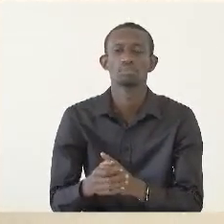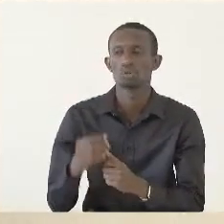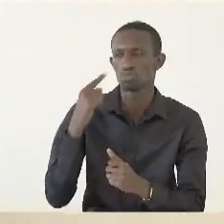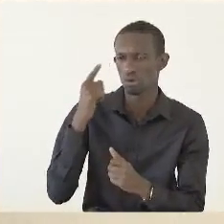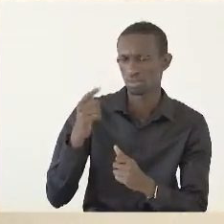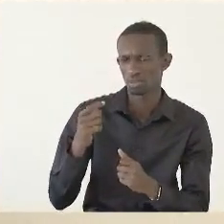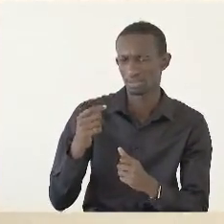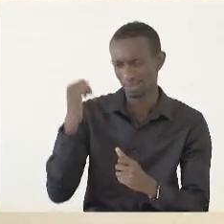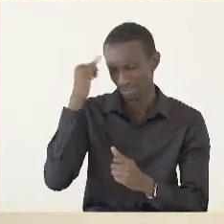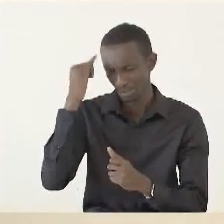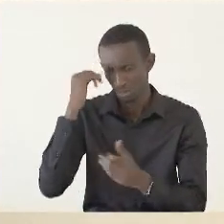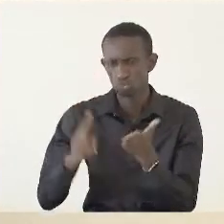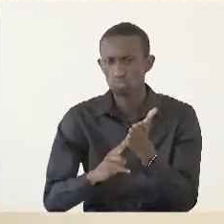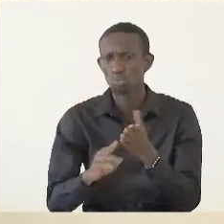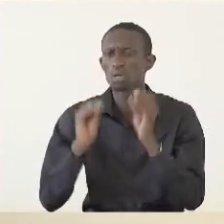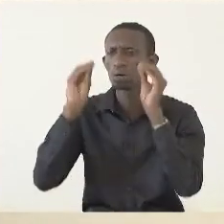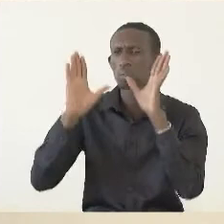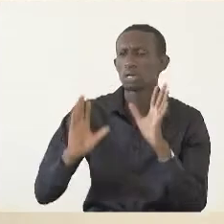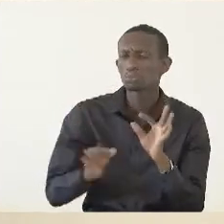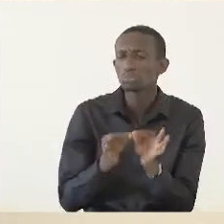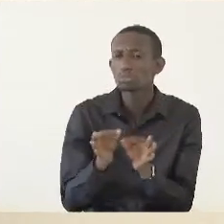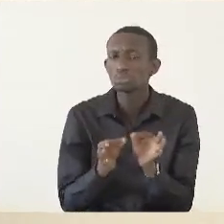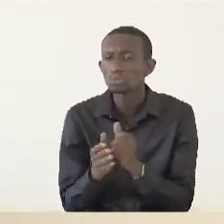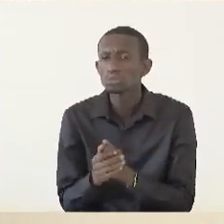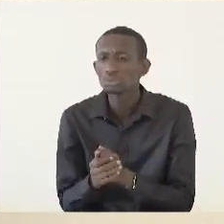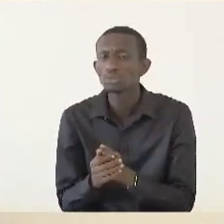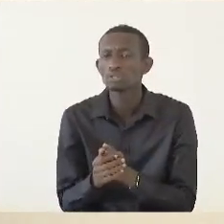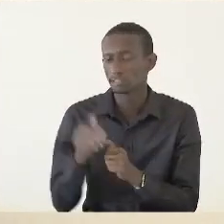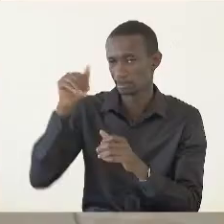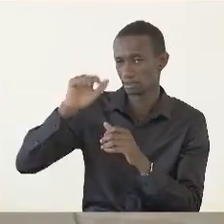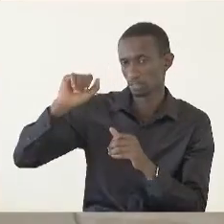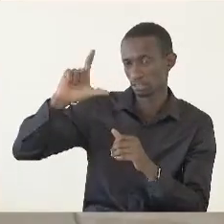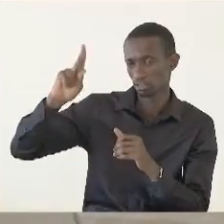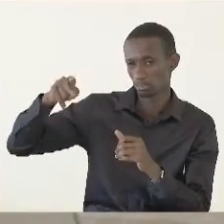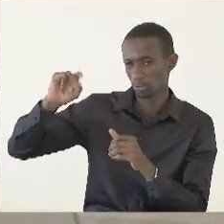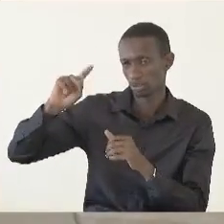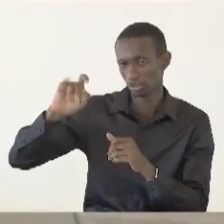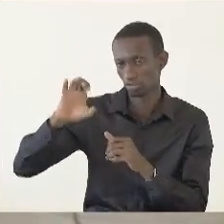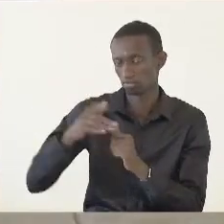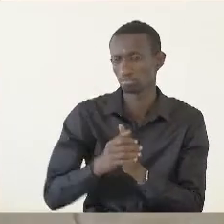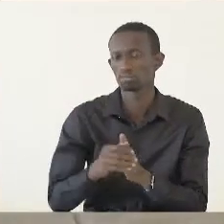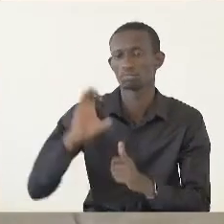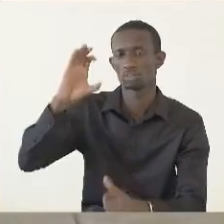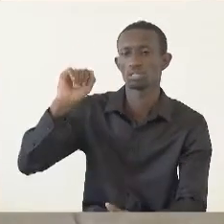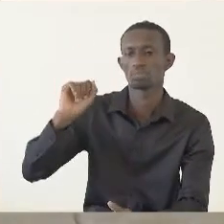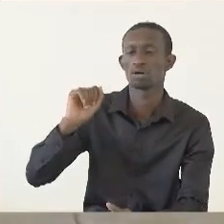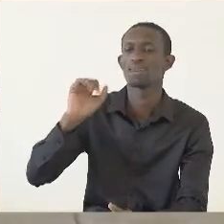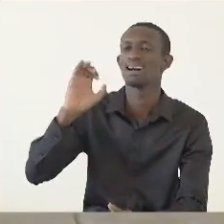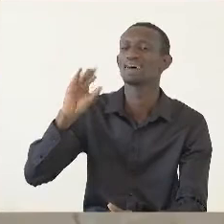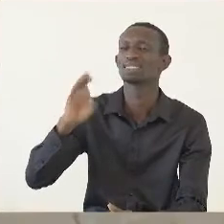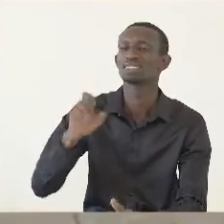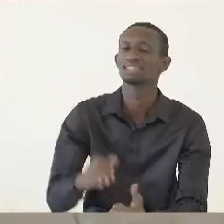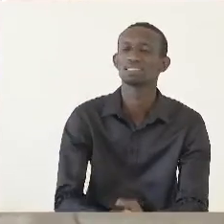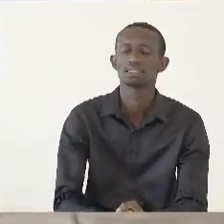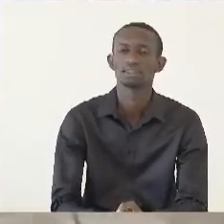used, the idea the teacher explained in aliphatic carboxylic acids, then you'll be able